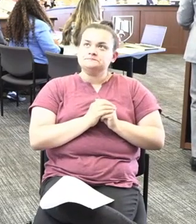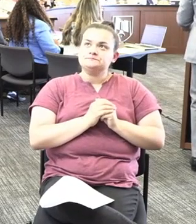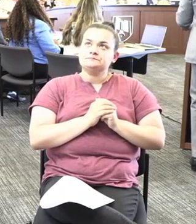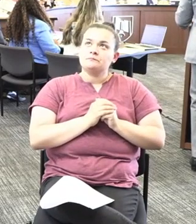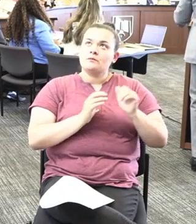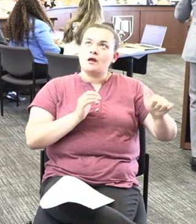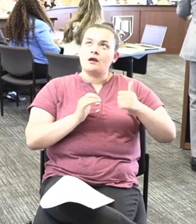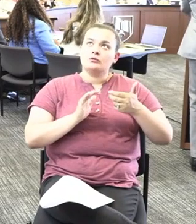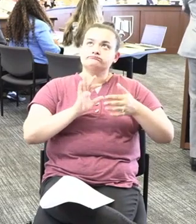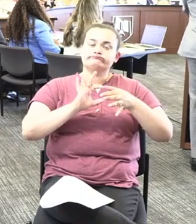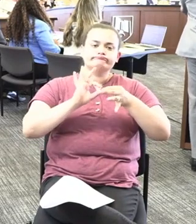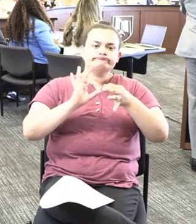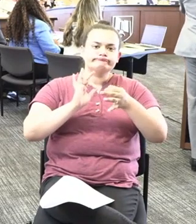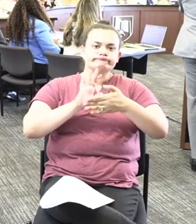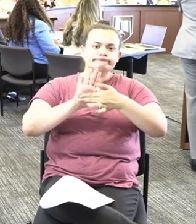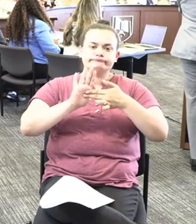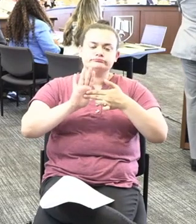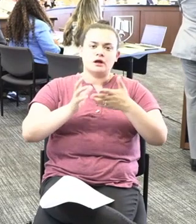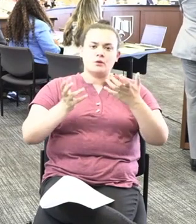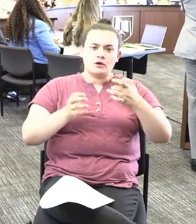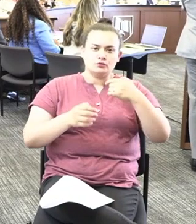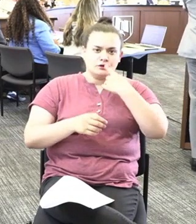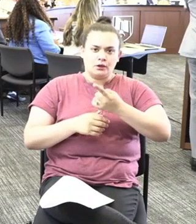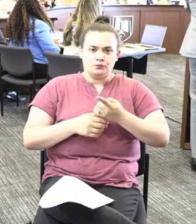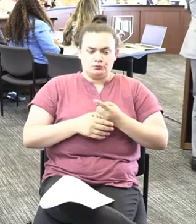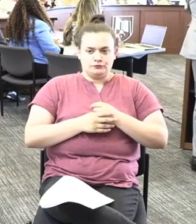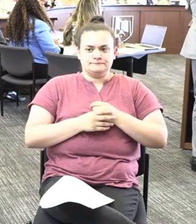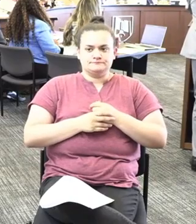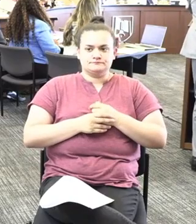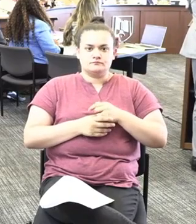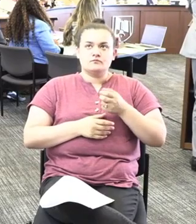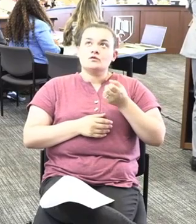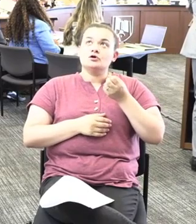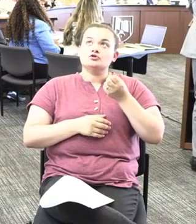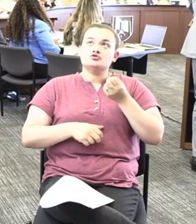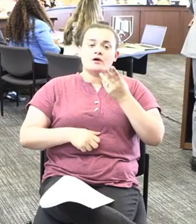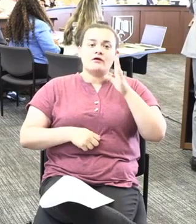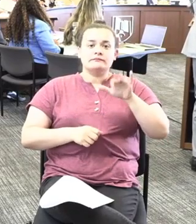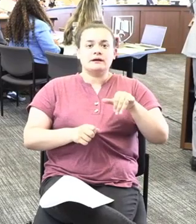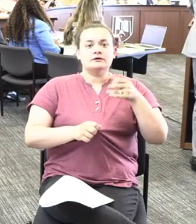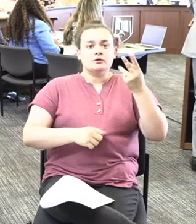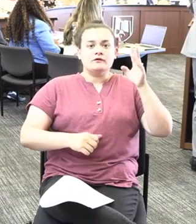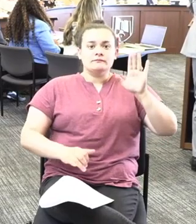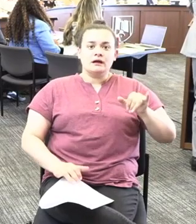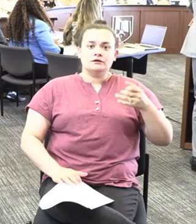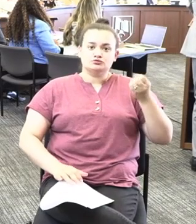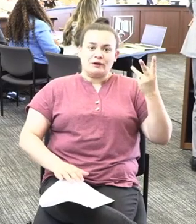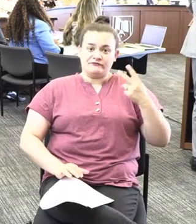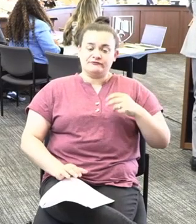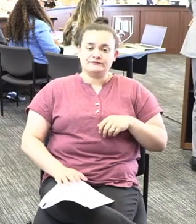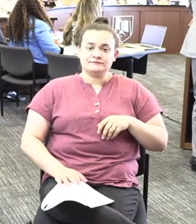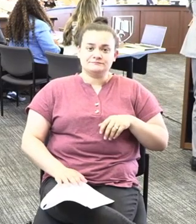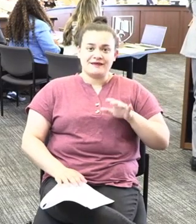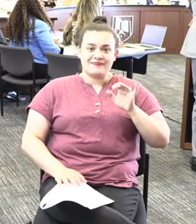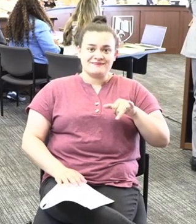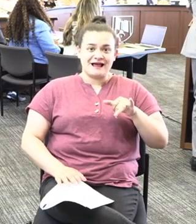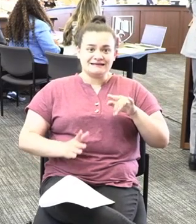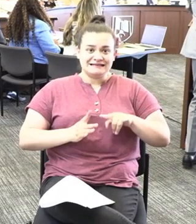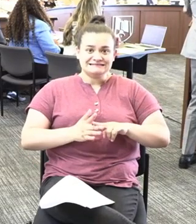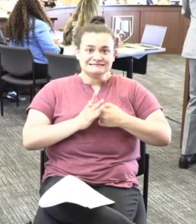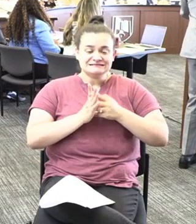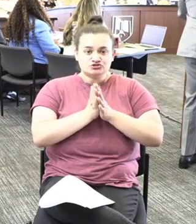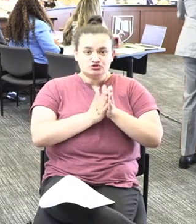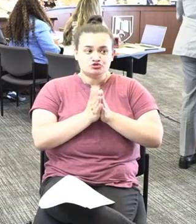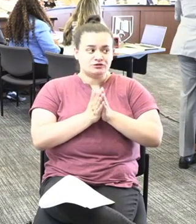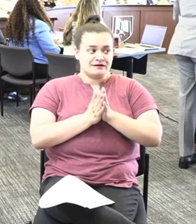Another highlight I want to hit you with right away, 12 by 12 by 12. This initiative has